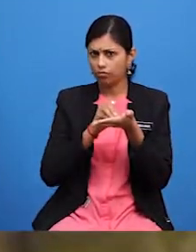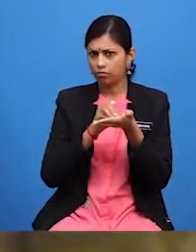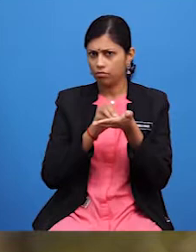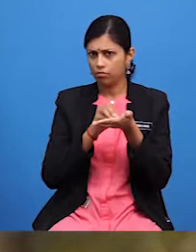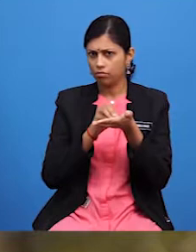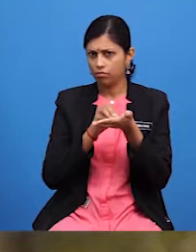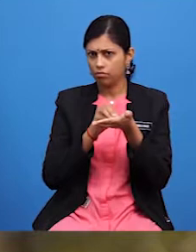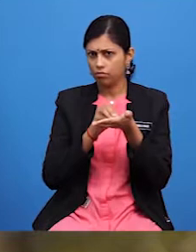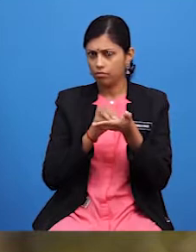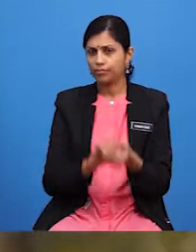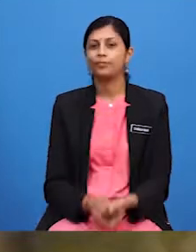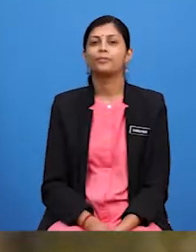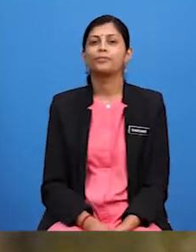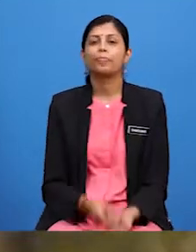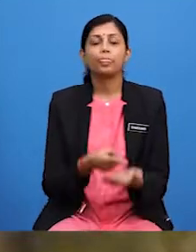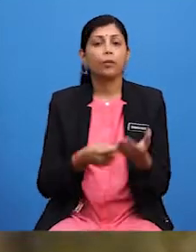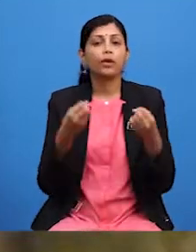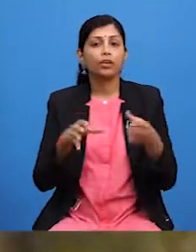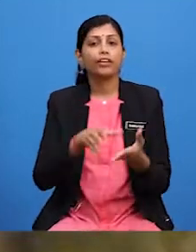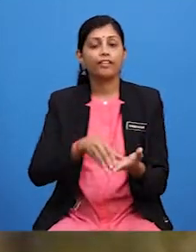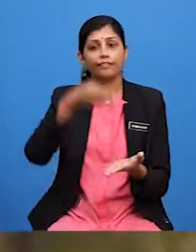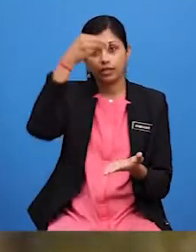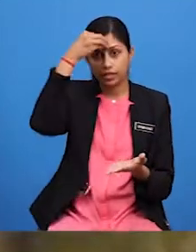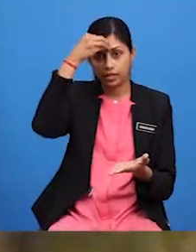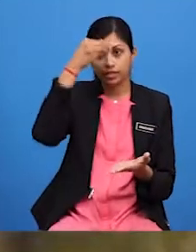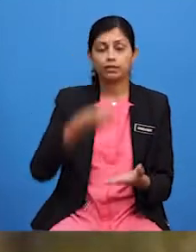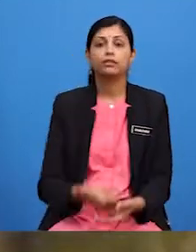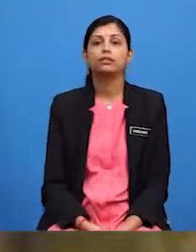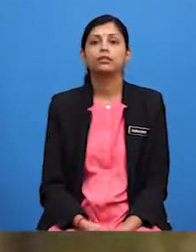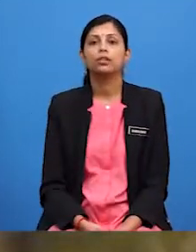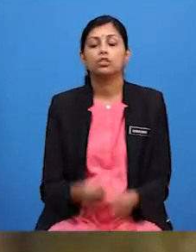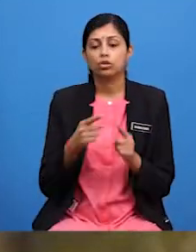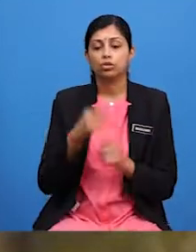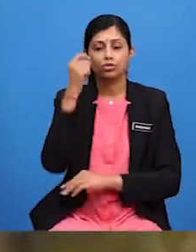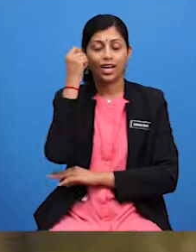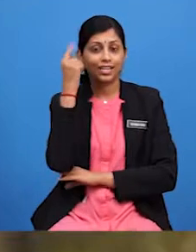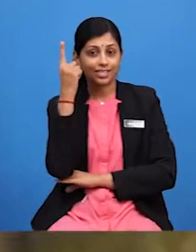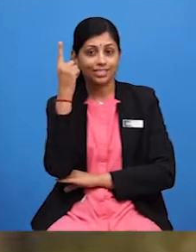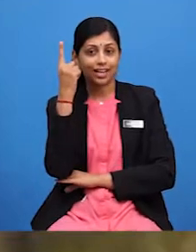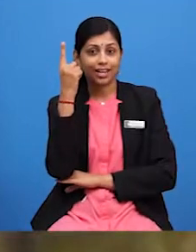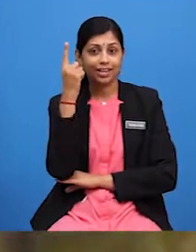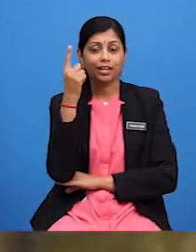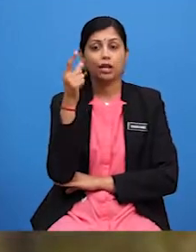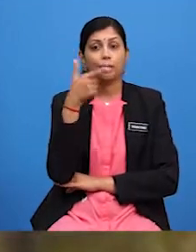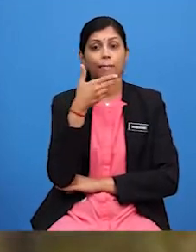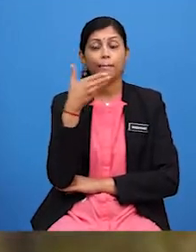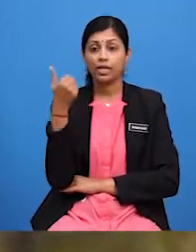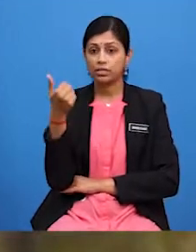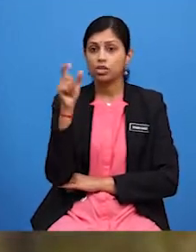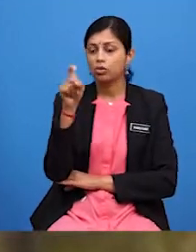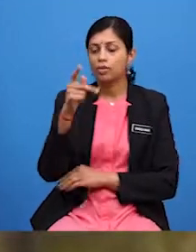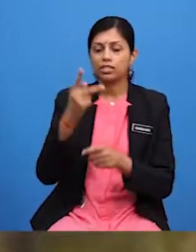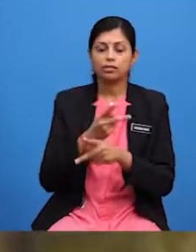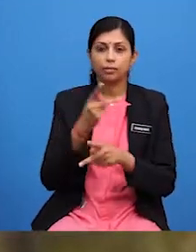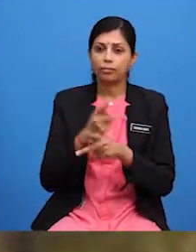today's lesson? In order to understand a text better, we need to practice reading